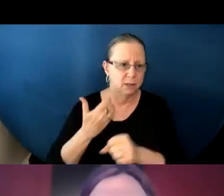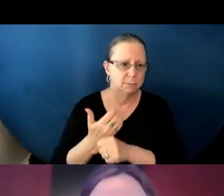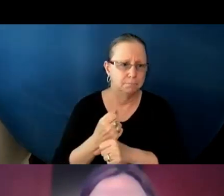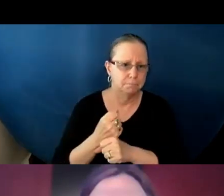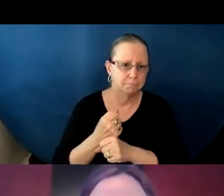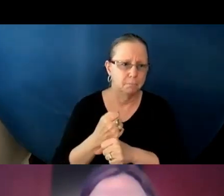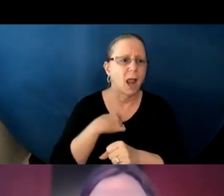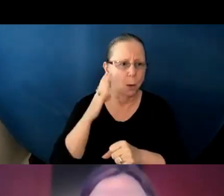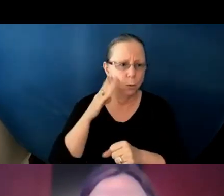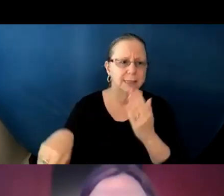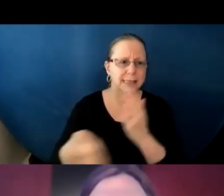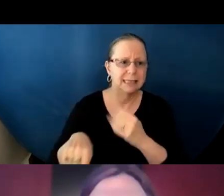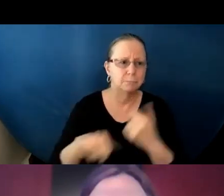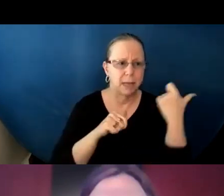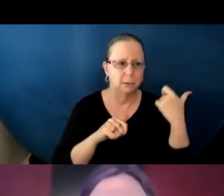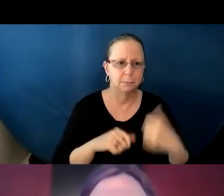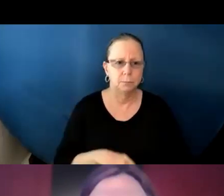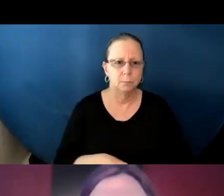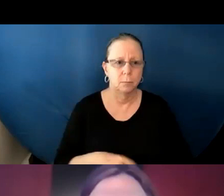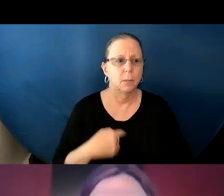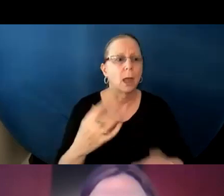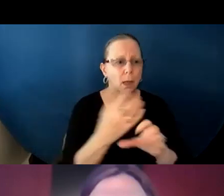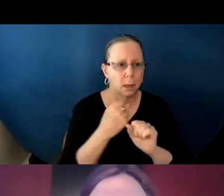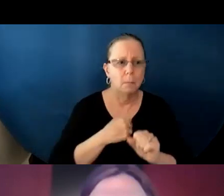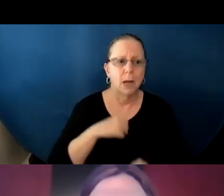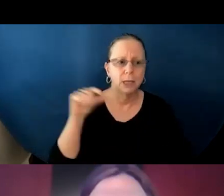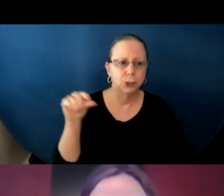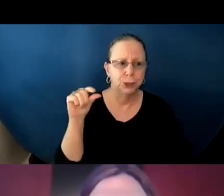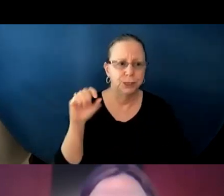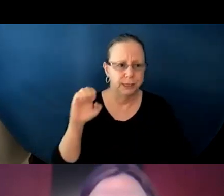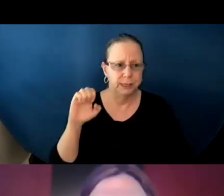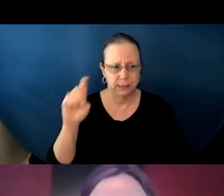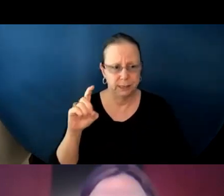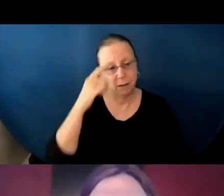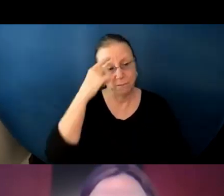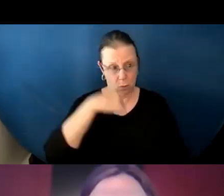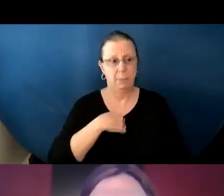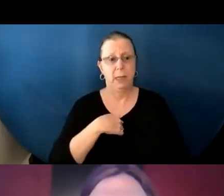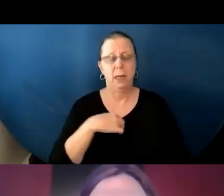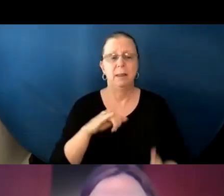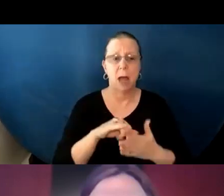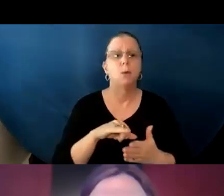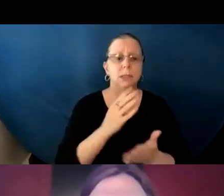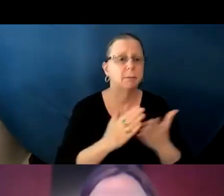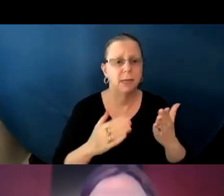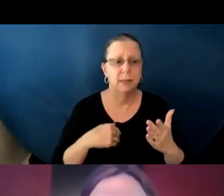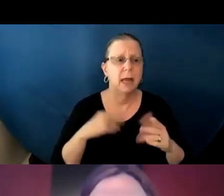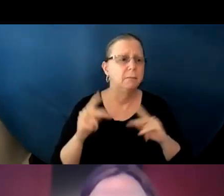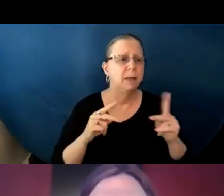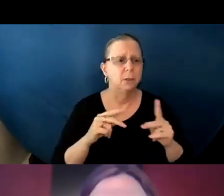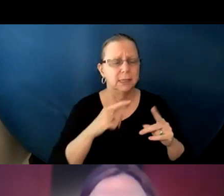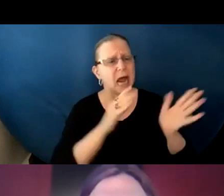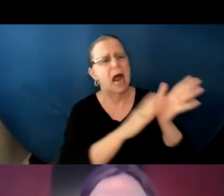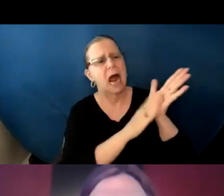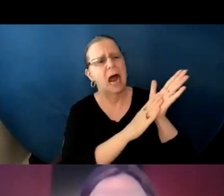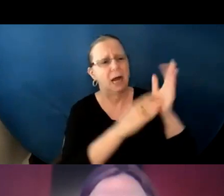I was expelled and I got my GED. And for me, that was something that folks touted as an accomplishment, folks